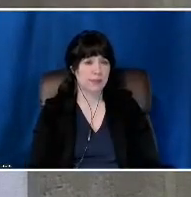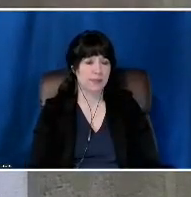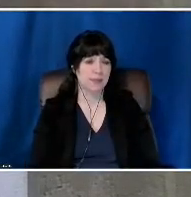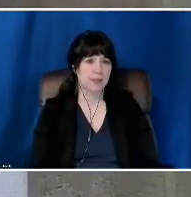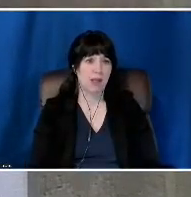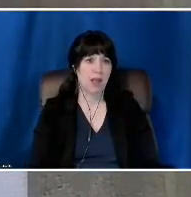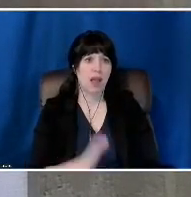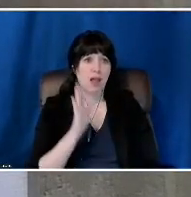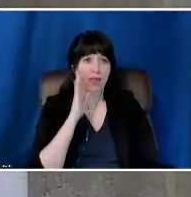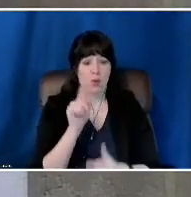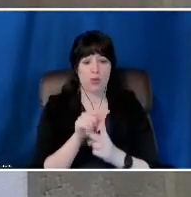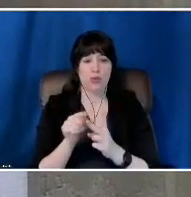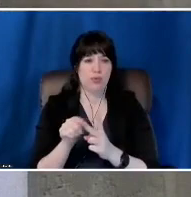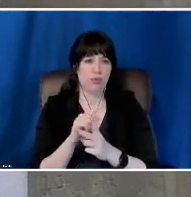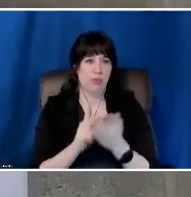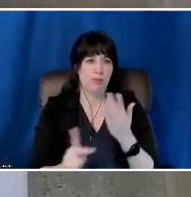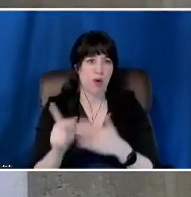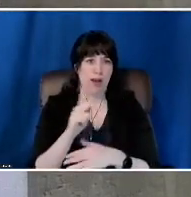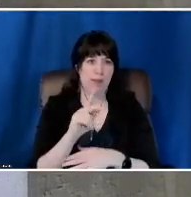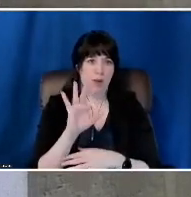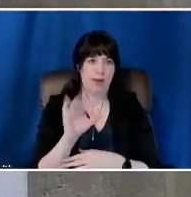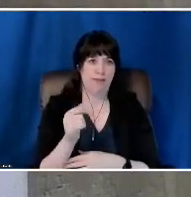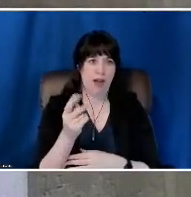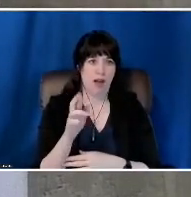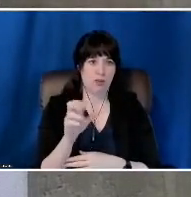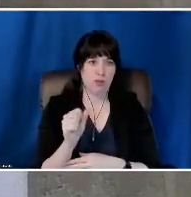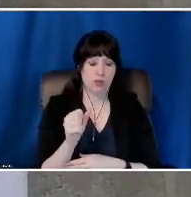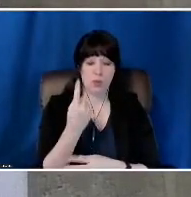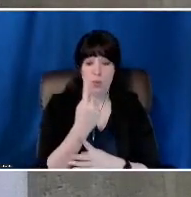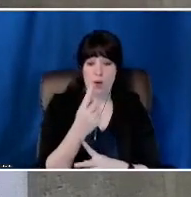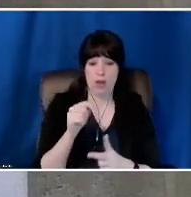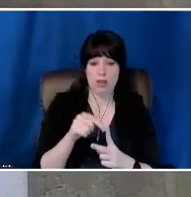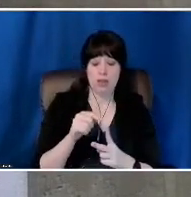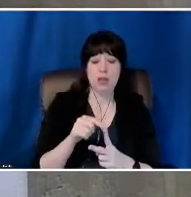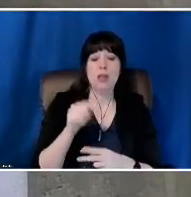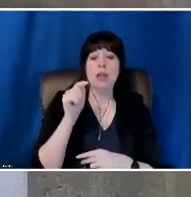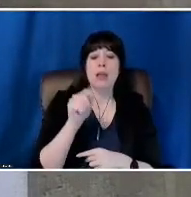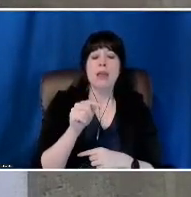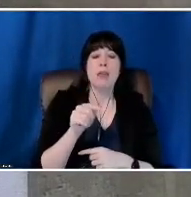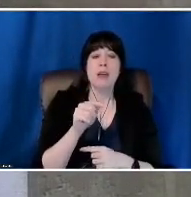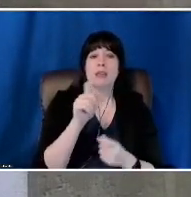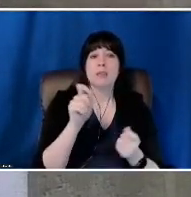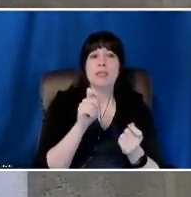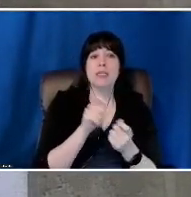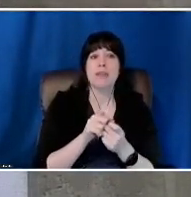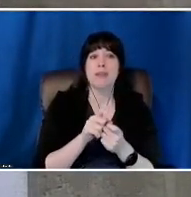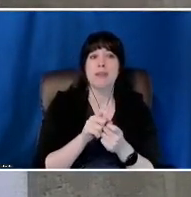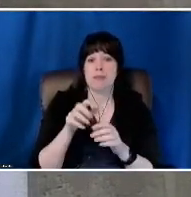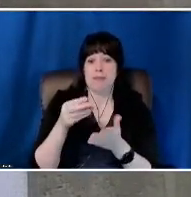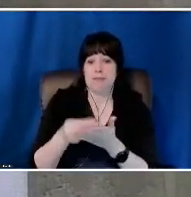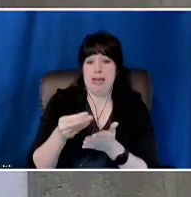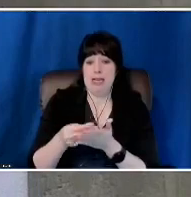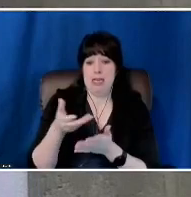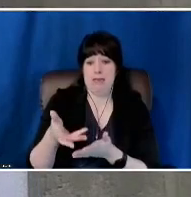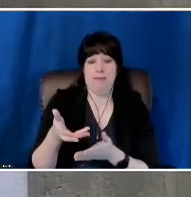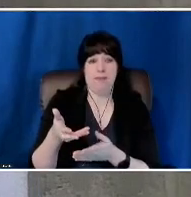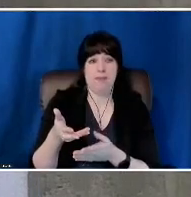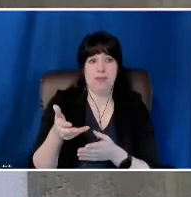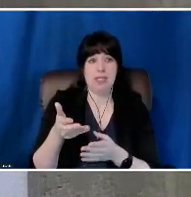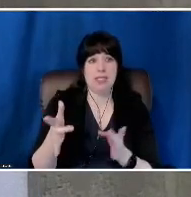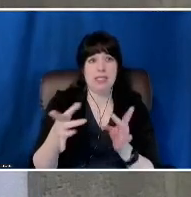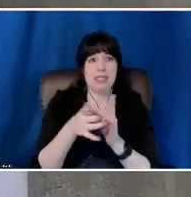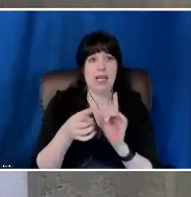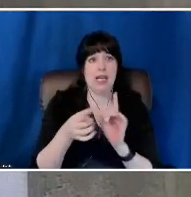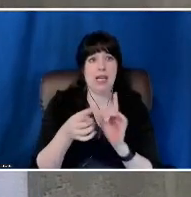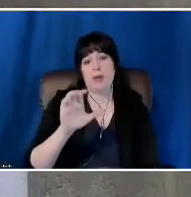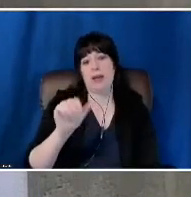two primary factors. One is that this particular tranche of money is specifically tied to the CARES